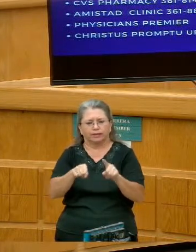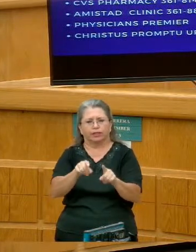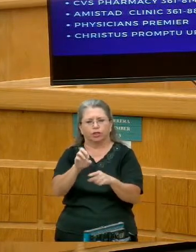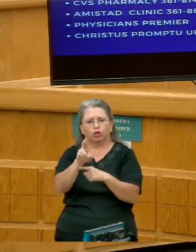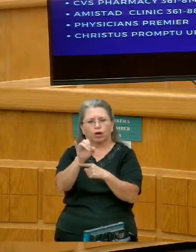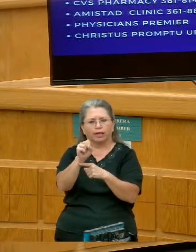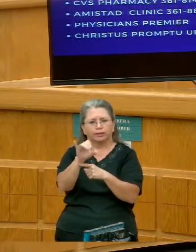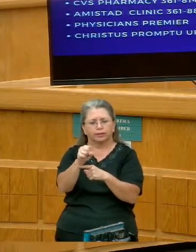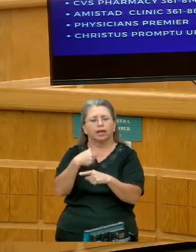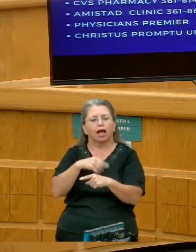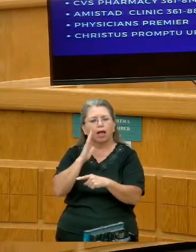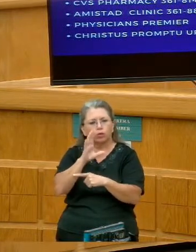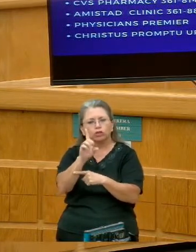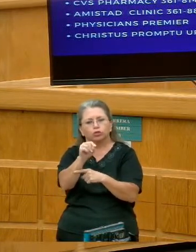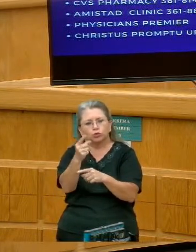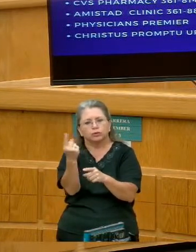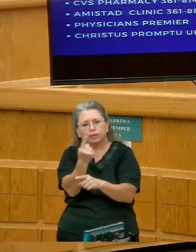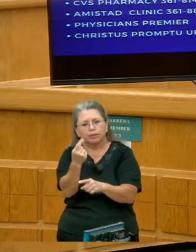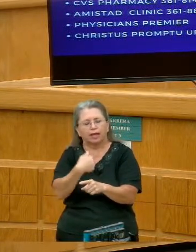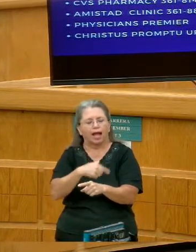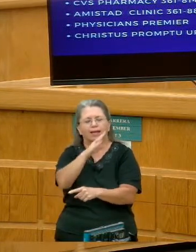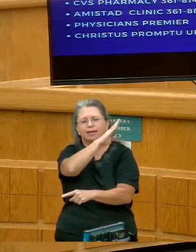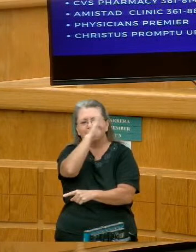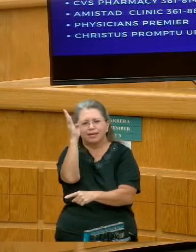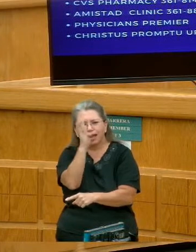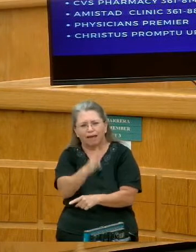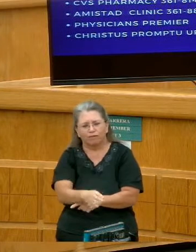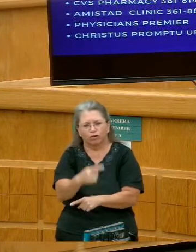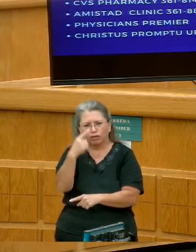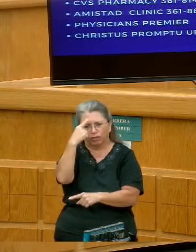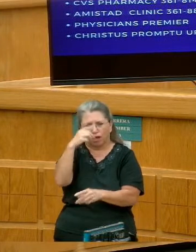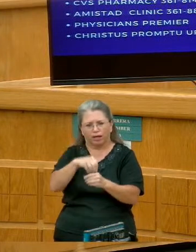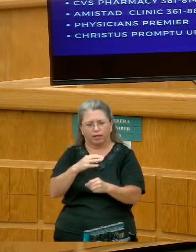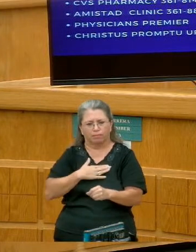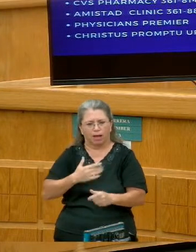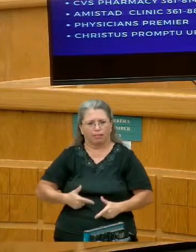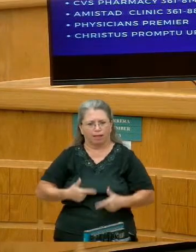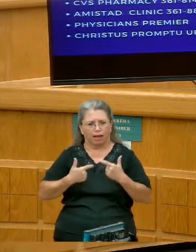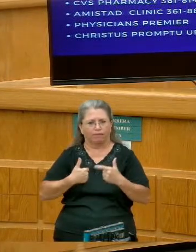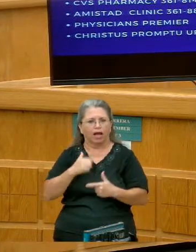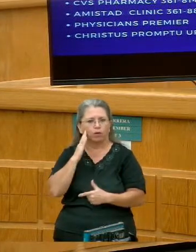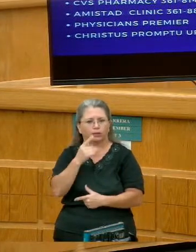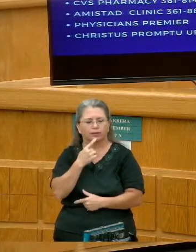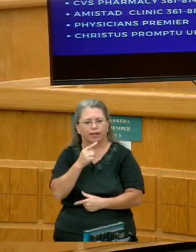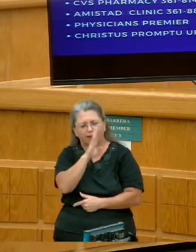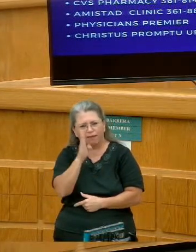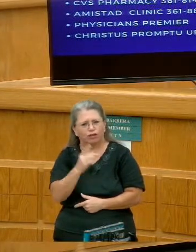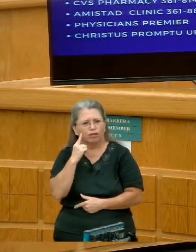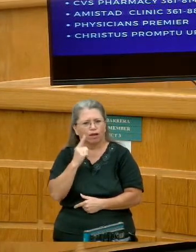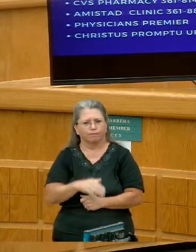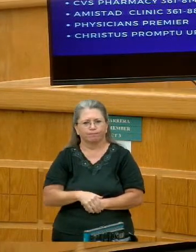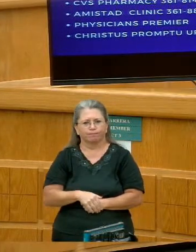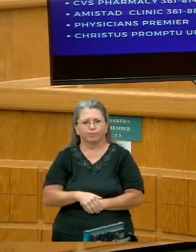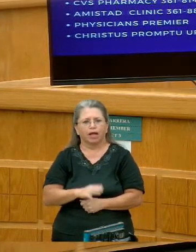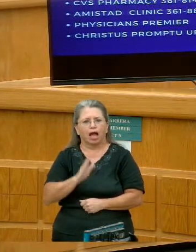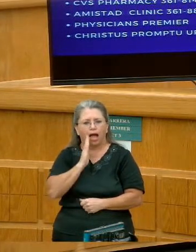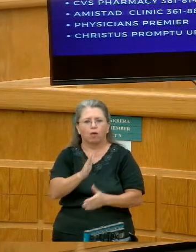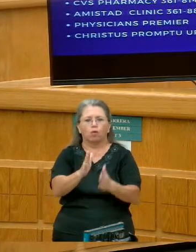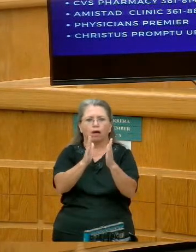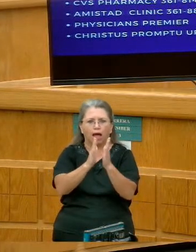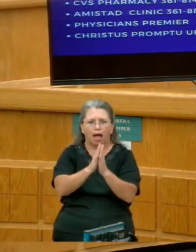do something that I never thought ever in my life I would say. And that is, I'm going to ask